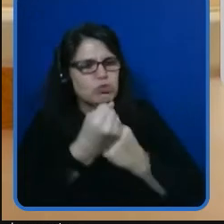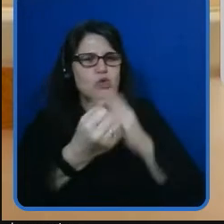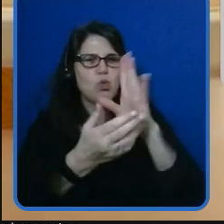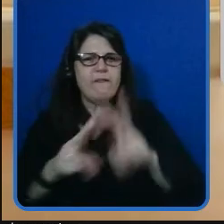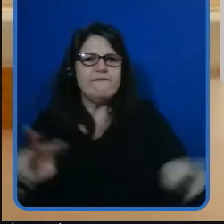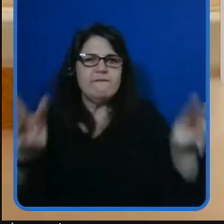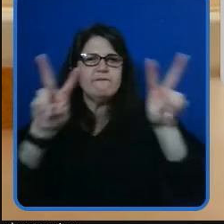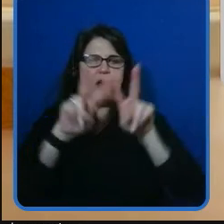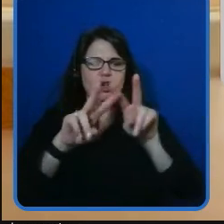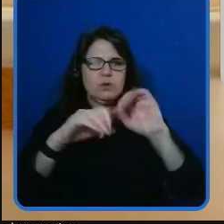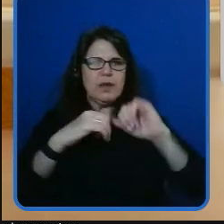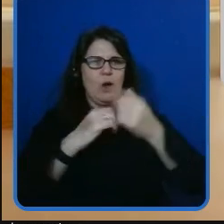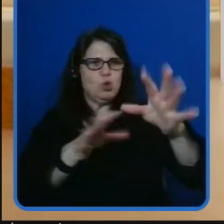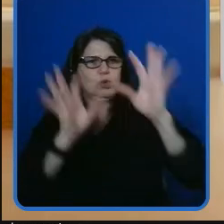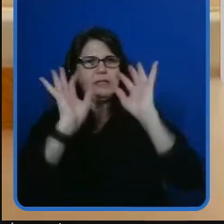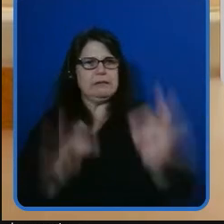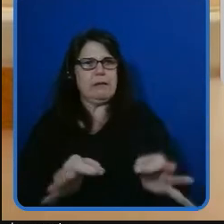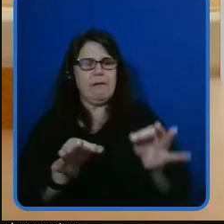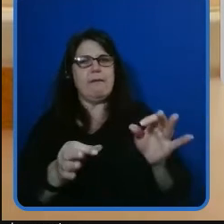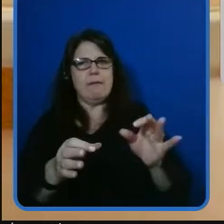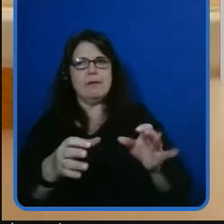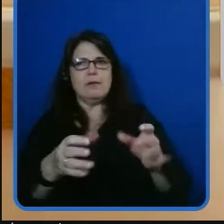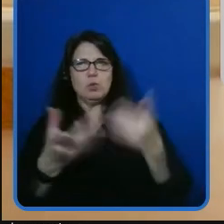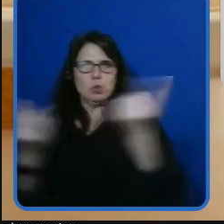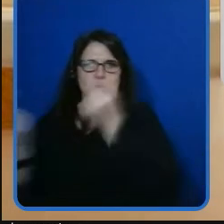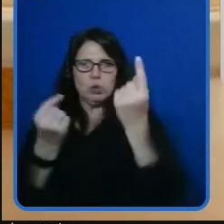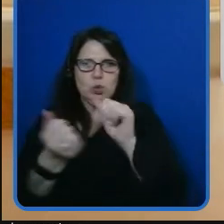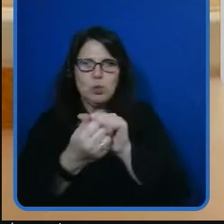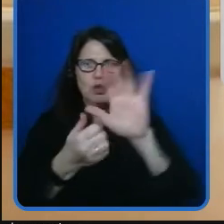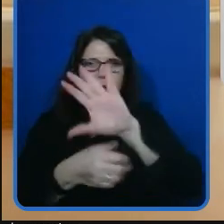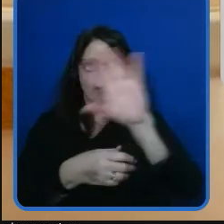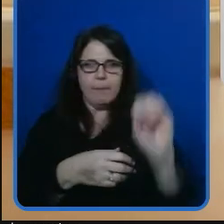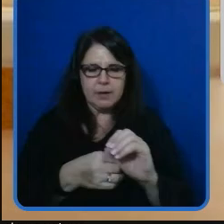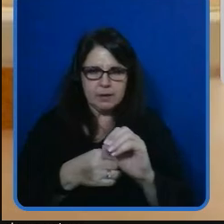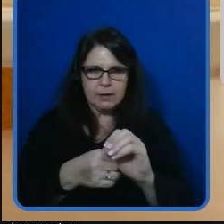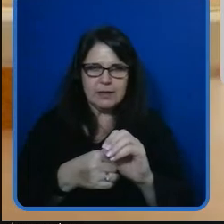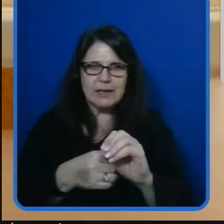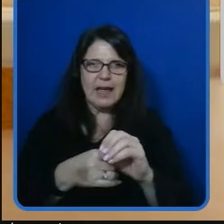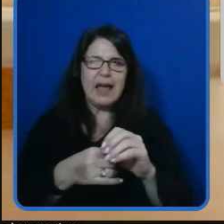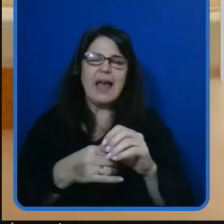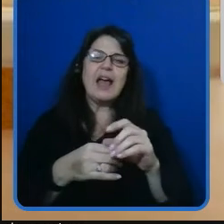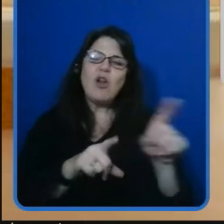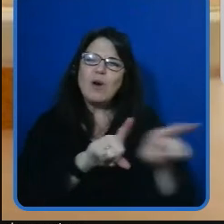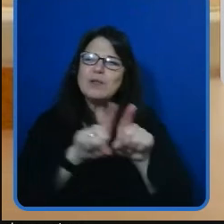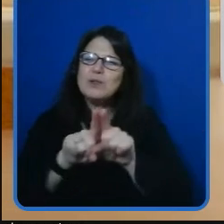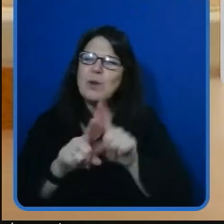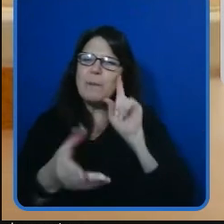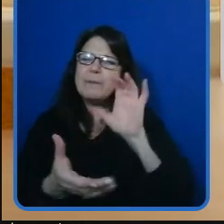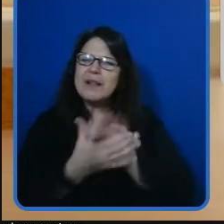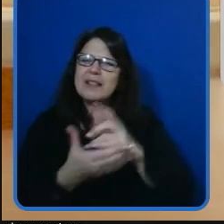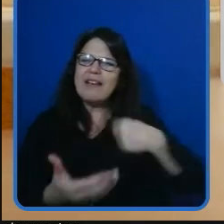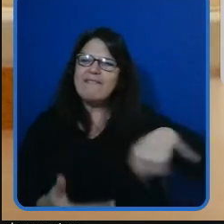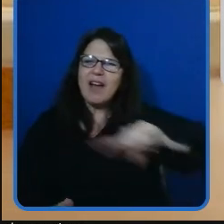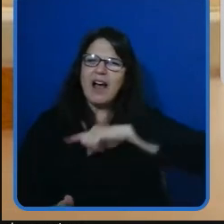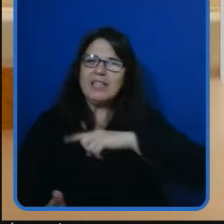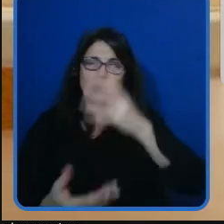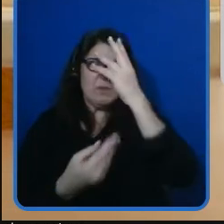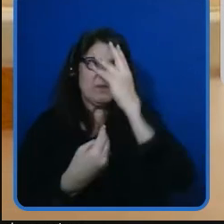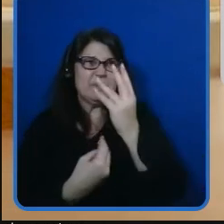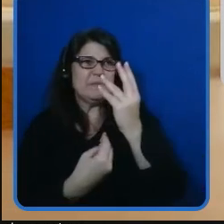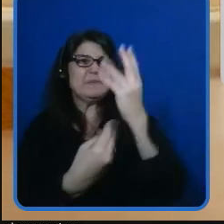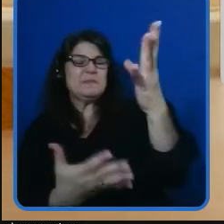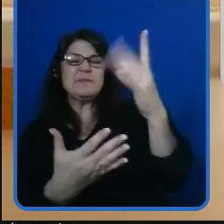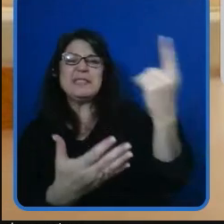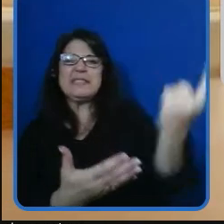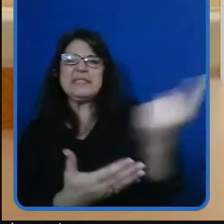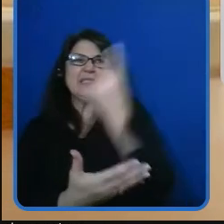make decisions as a company. And lastly, believe us. Believe us when we tell you that